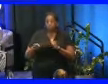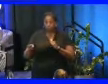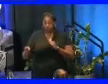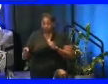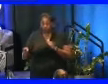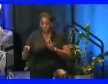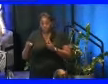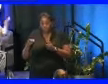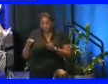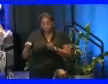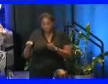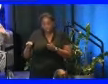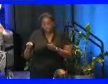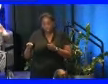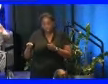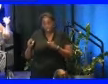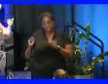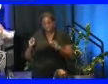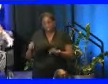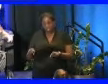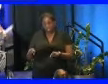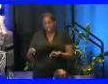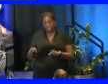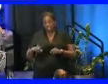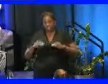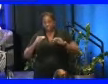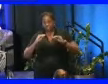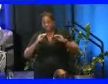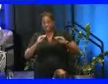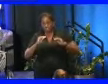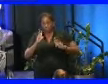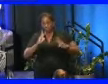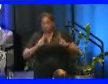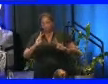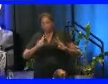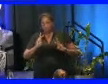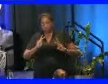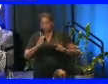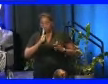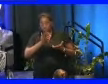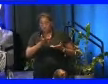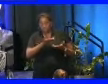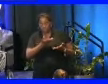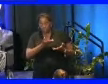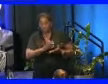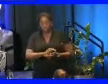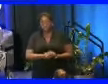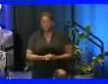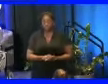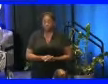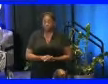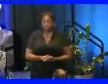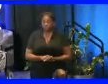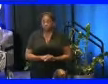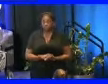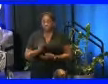that way they can also talk and teach the folks that they're going to be working with.